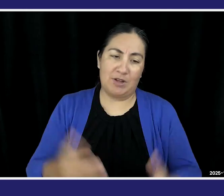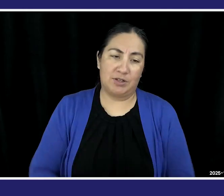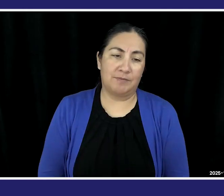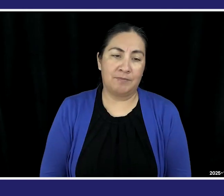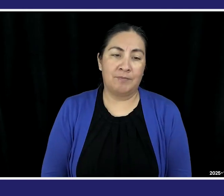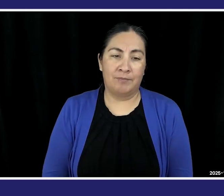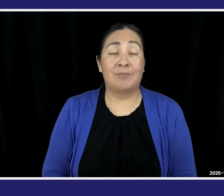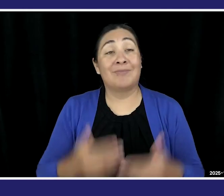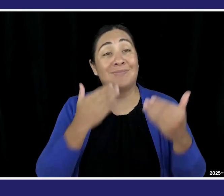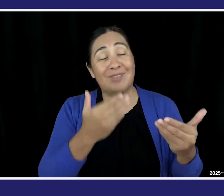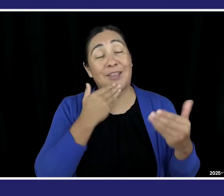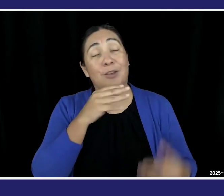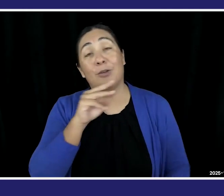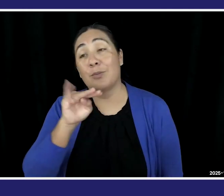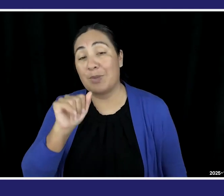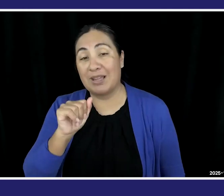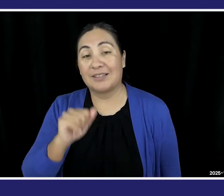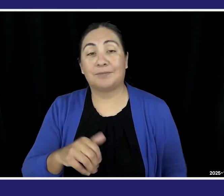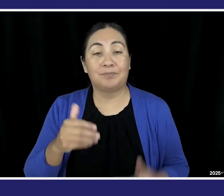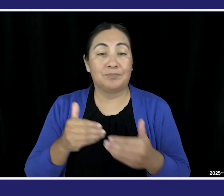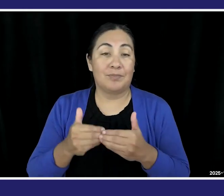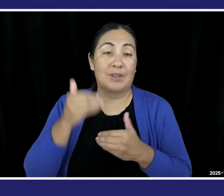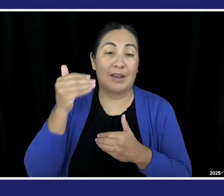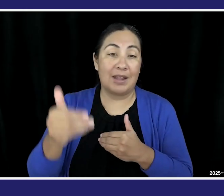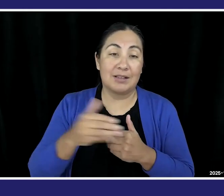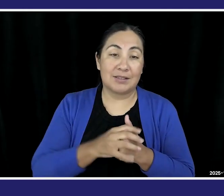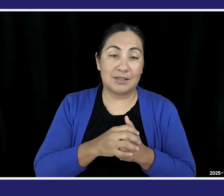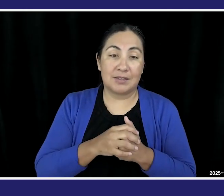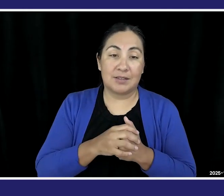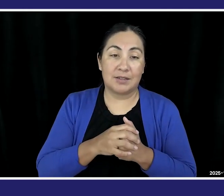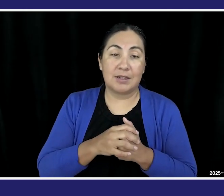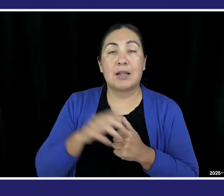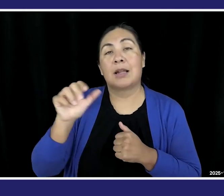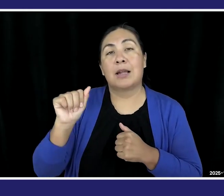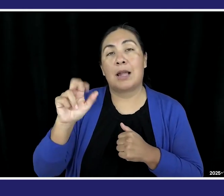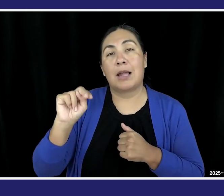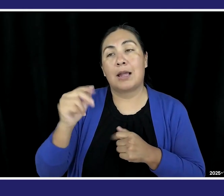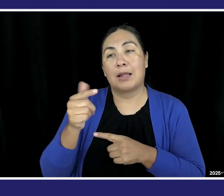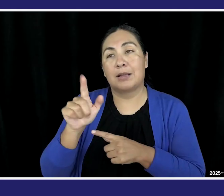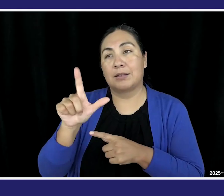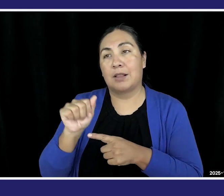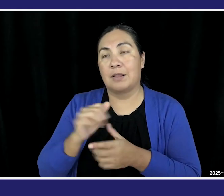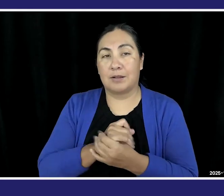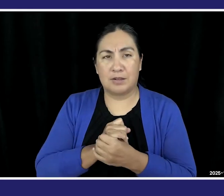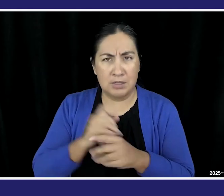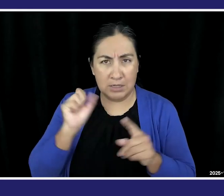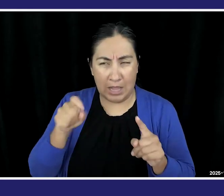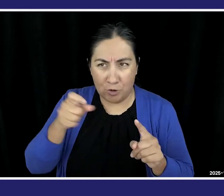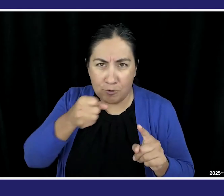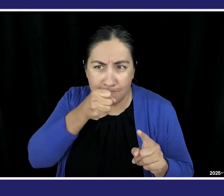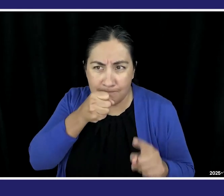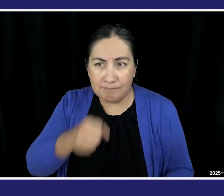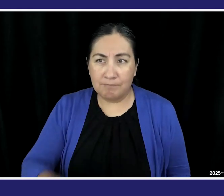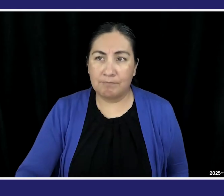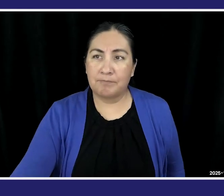Great. Thank you very much, Mia. Next on the list, I have Angela. Are you able to unmute, Angela?